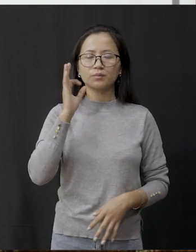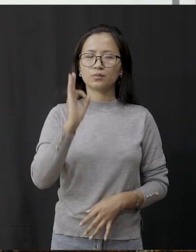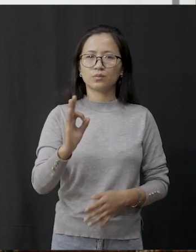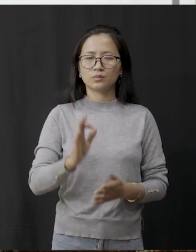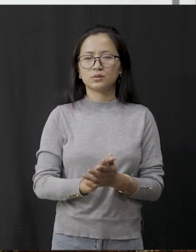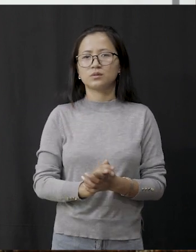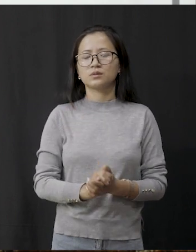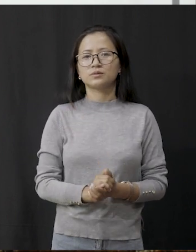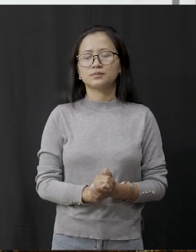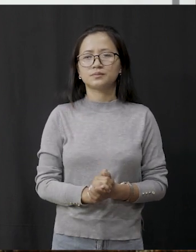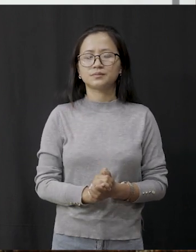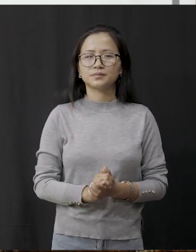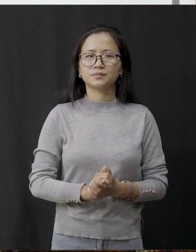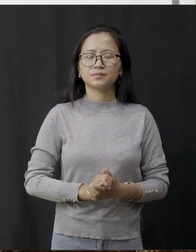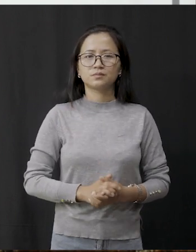important role.